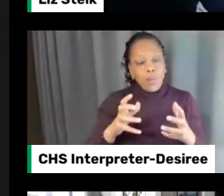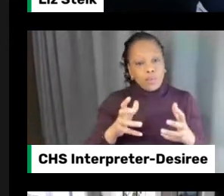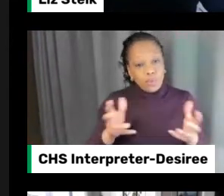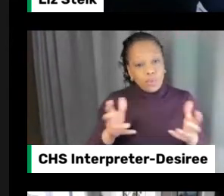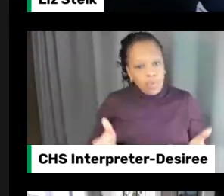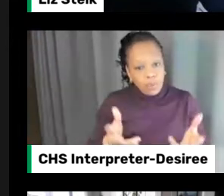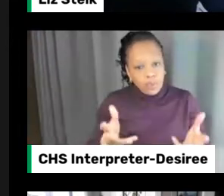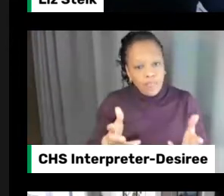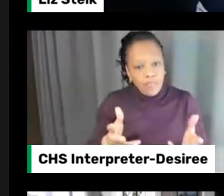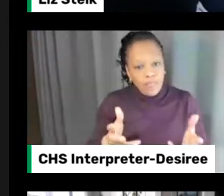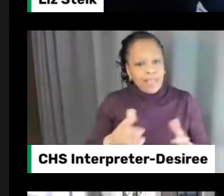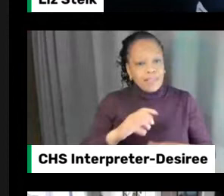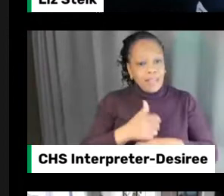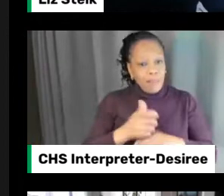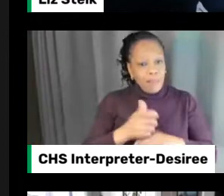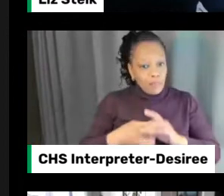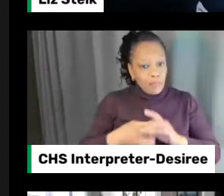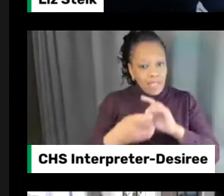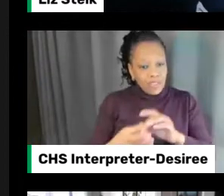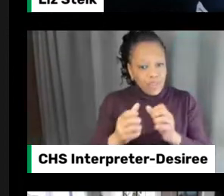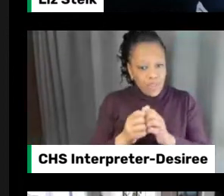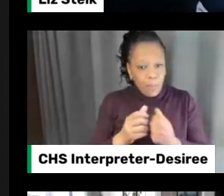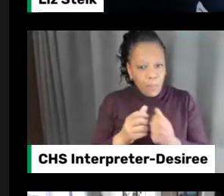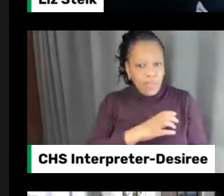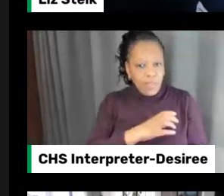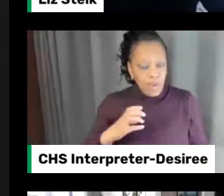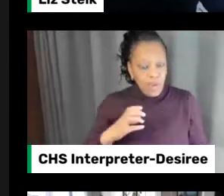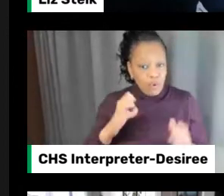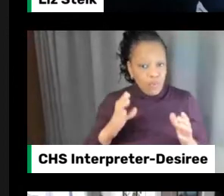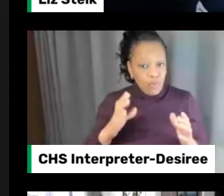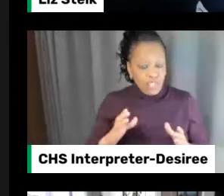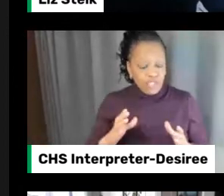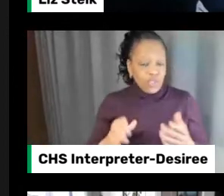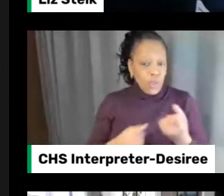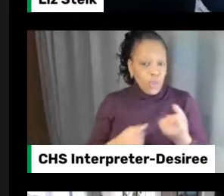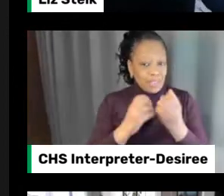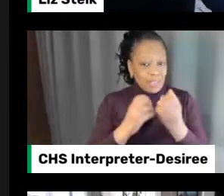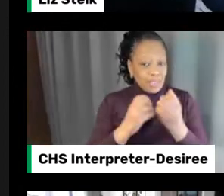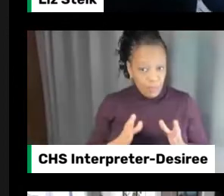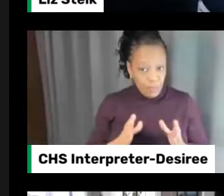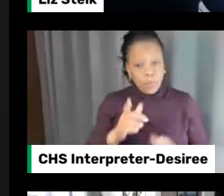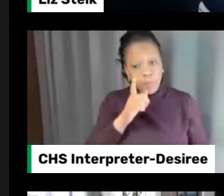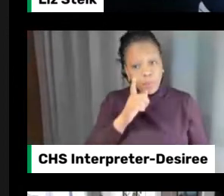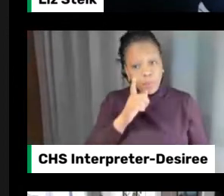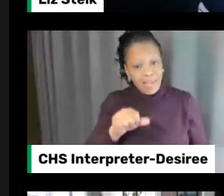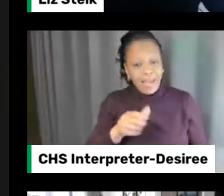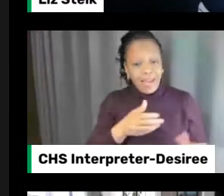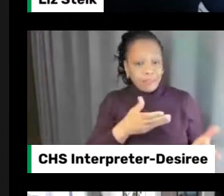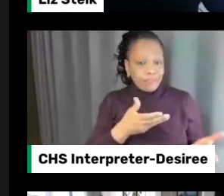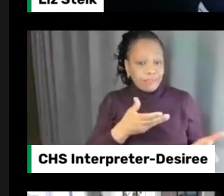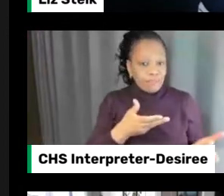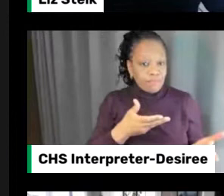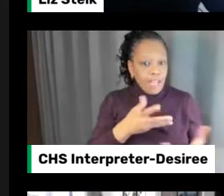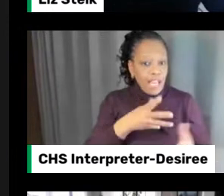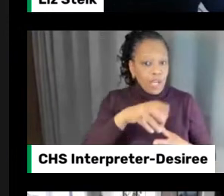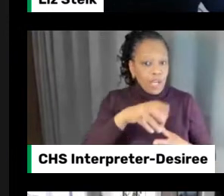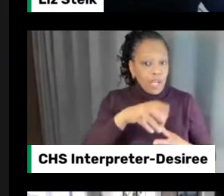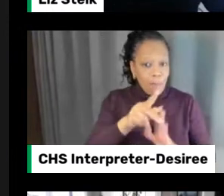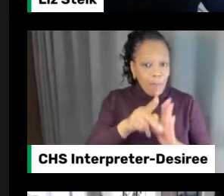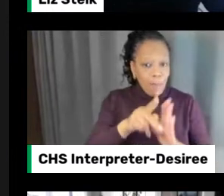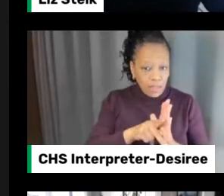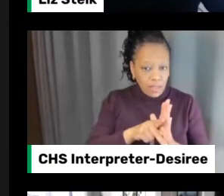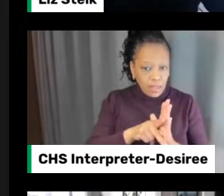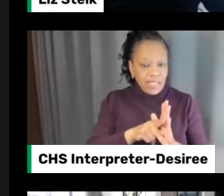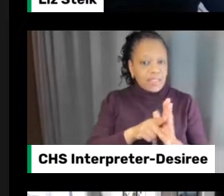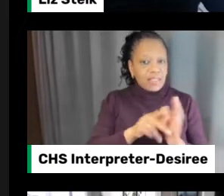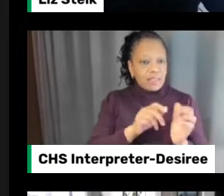these policies forward and include through Congress in the Farm Bill. And we're looking for your help to make sure that Congress knows how important these issues